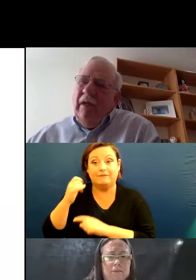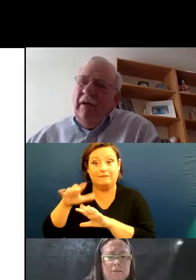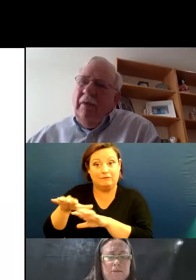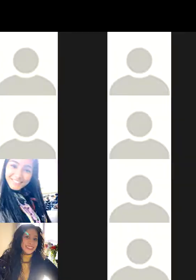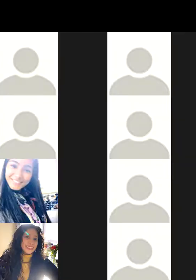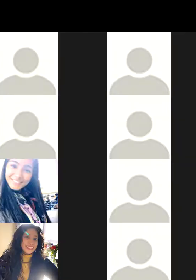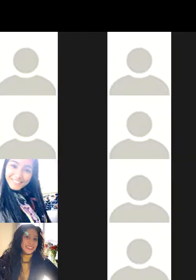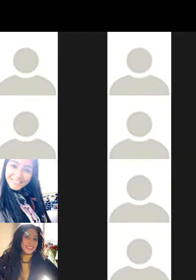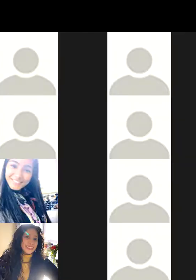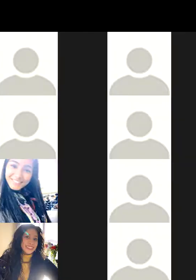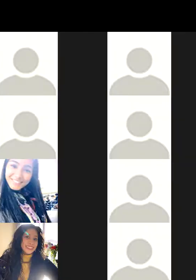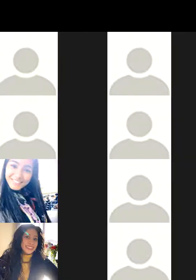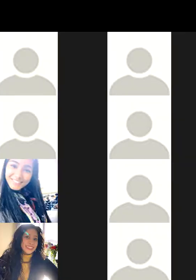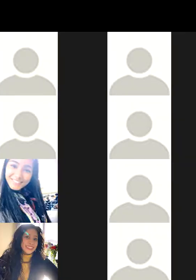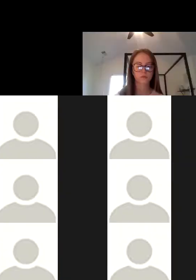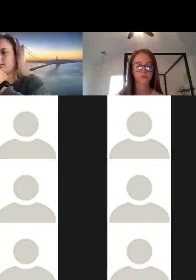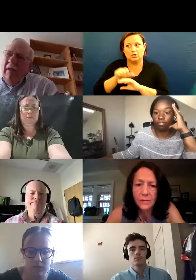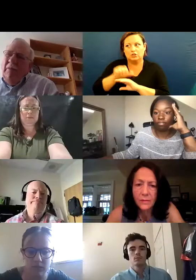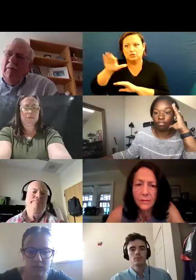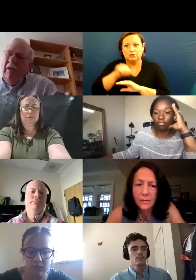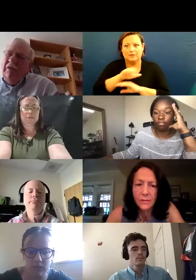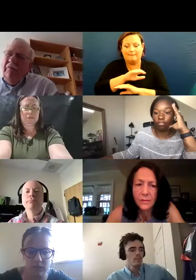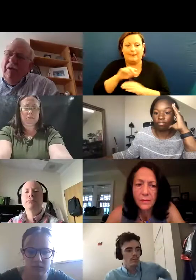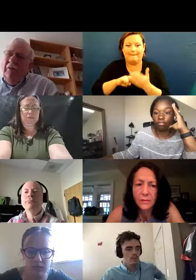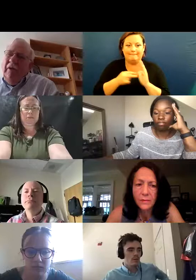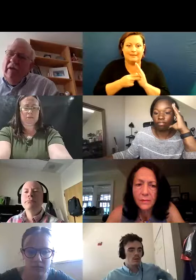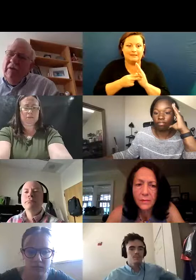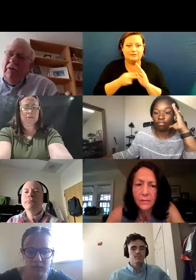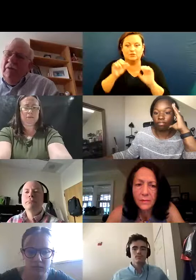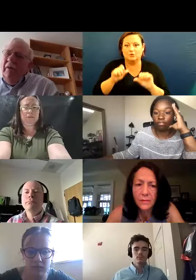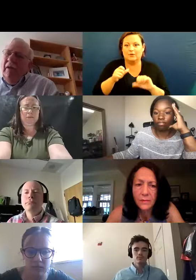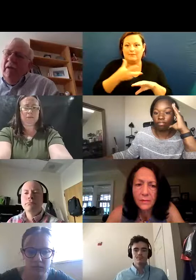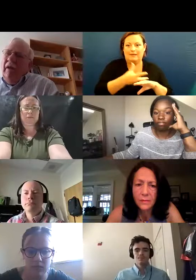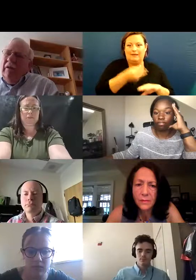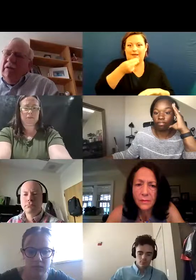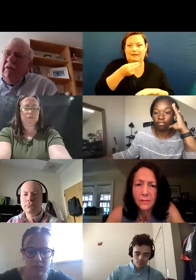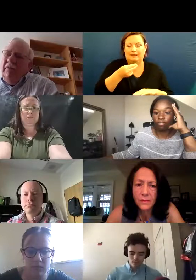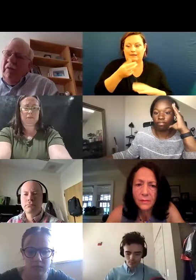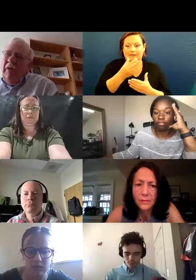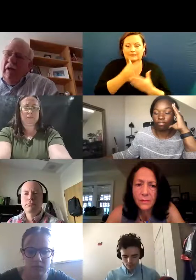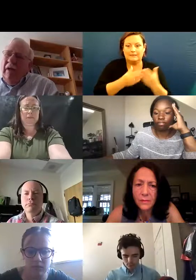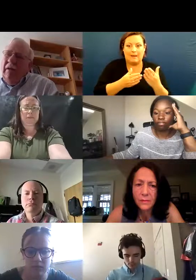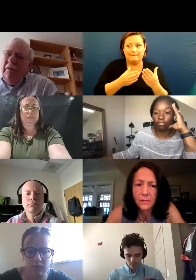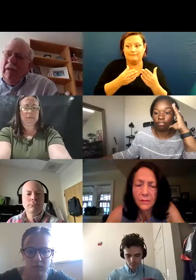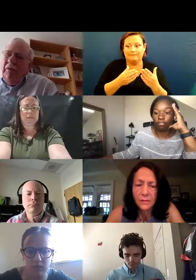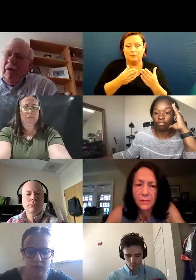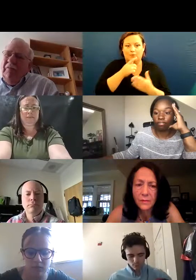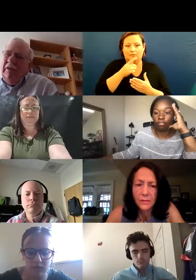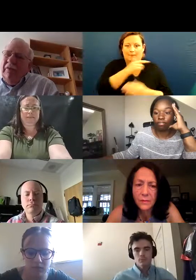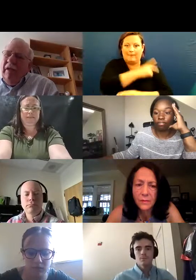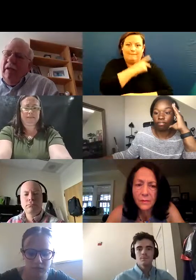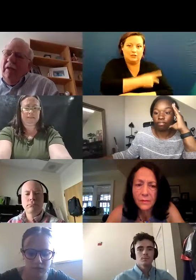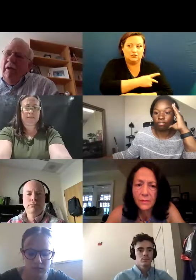cells. We could have a biopsy from an EB patient flown into to Denver, into